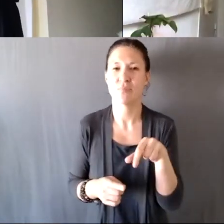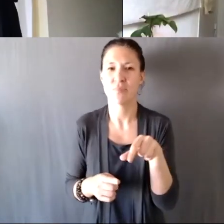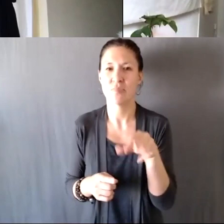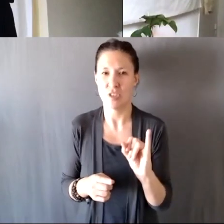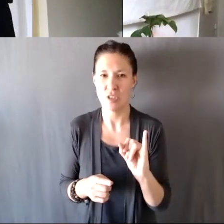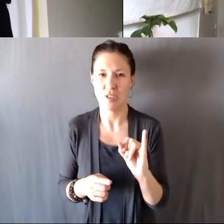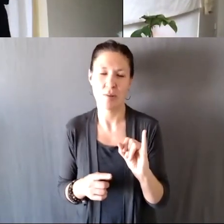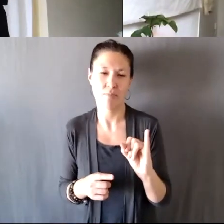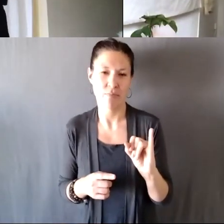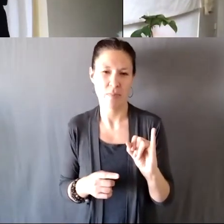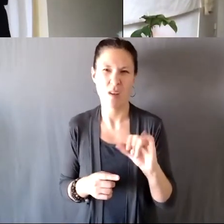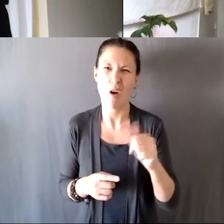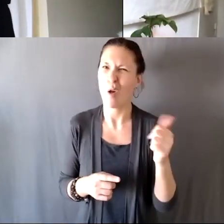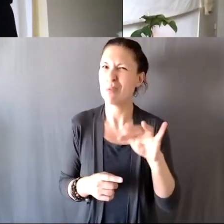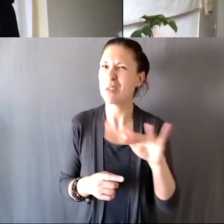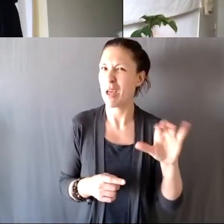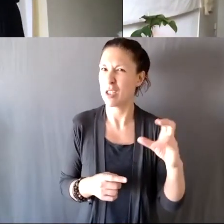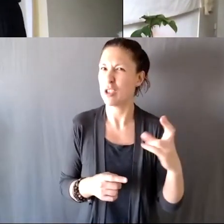Qi